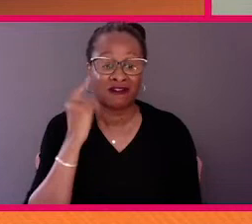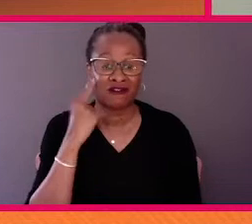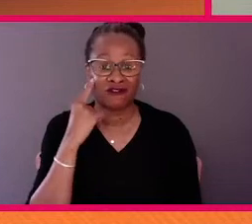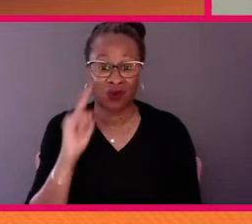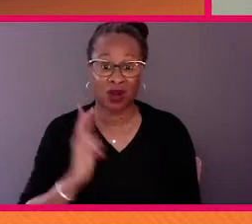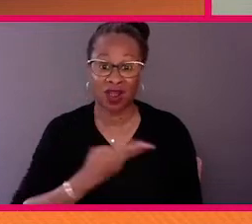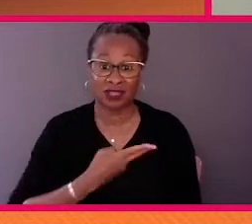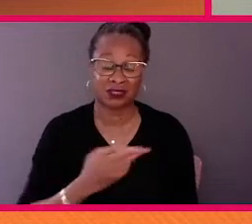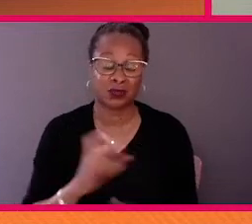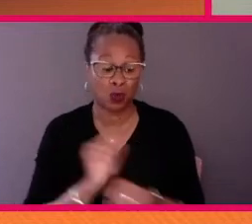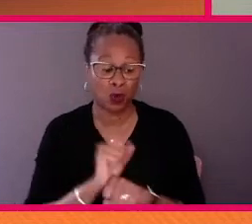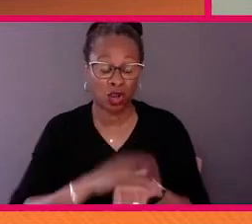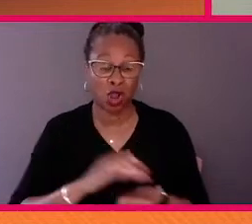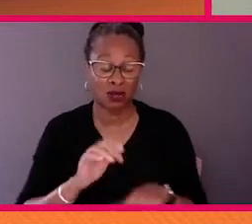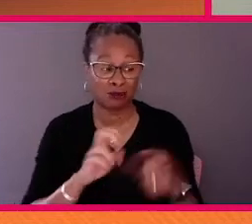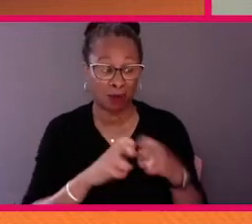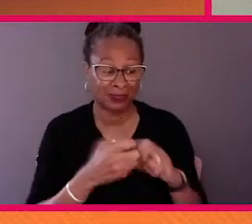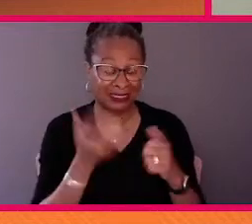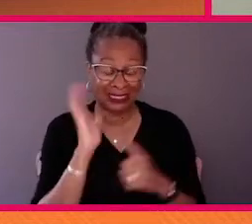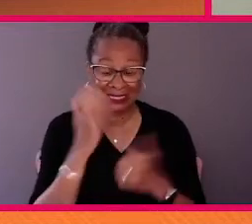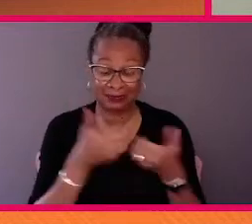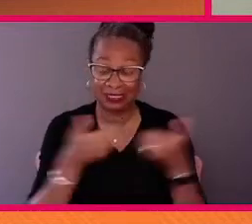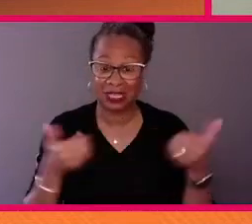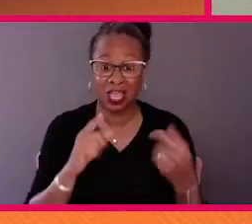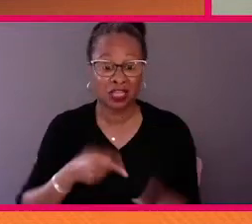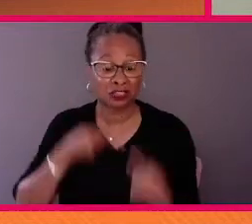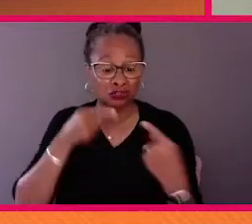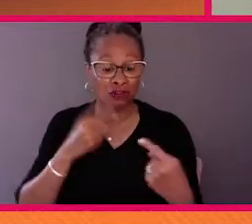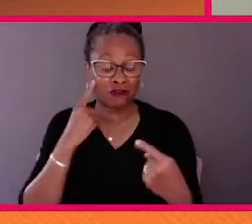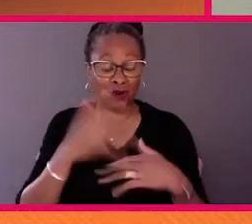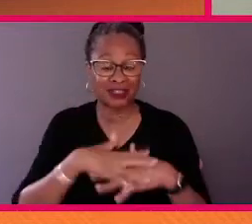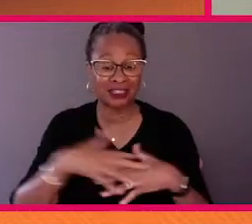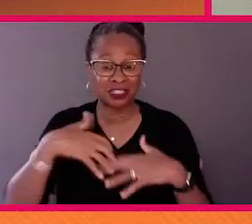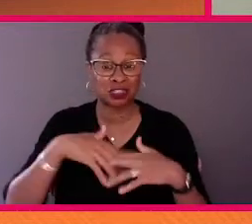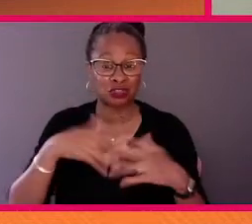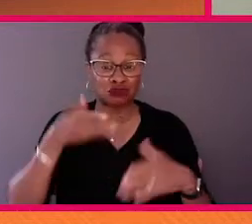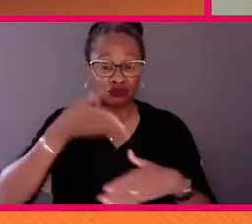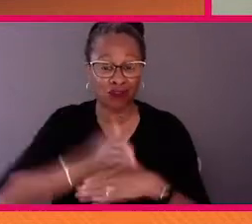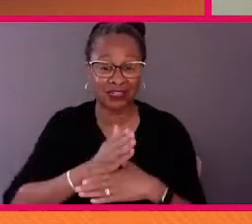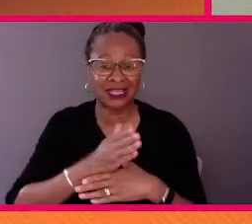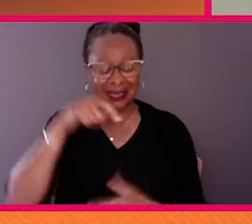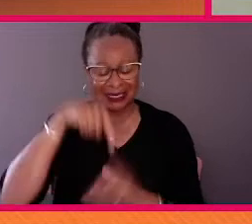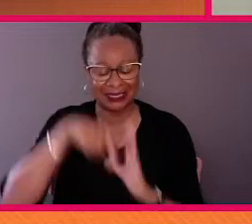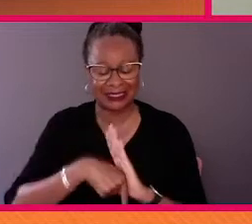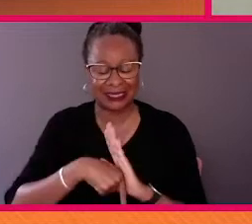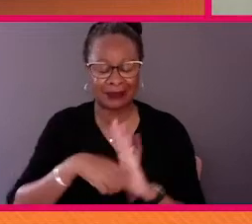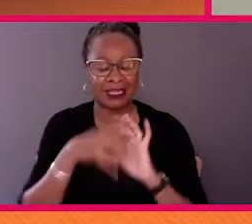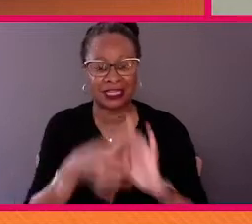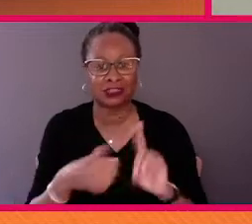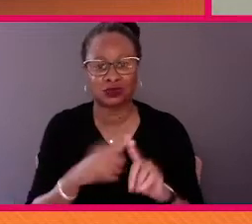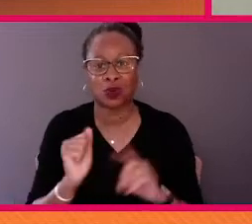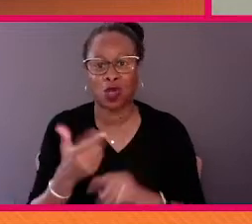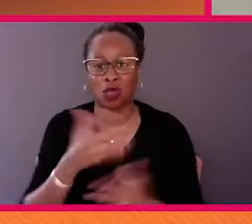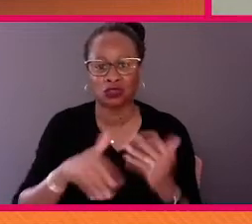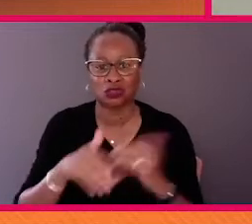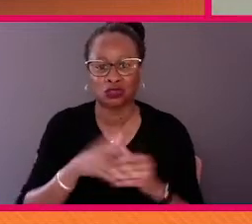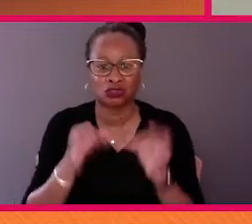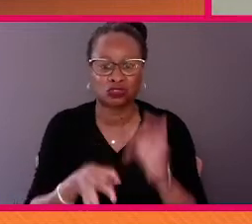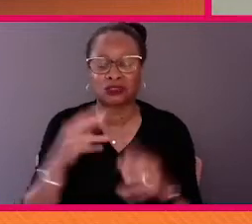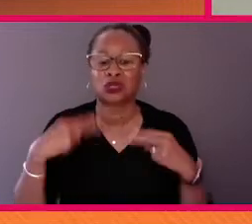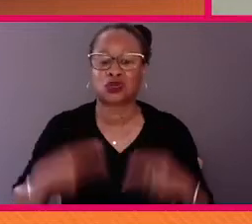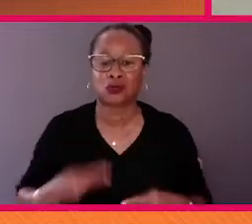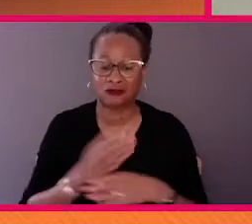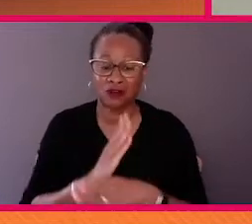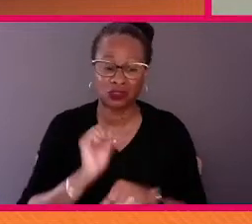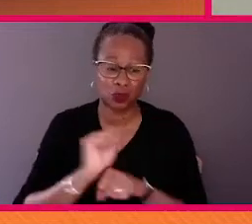seemingly separate, the struggle for Indigenous rights is deeply connected to all social justice and human rights work. For